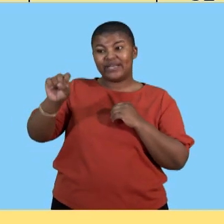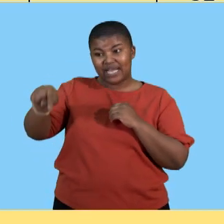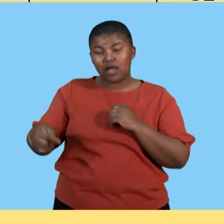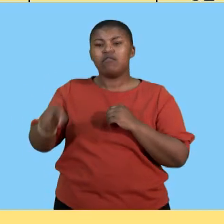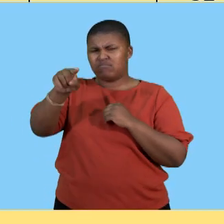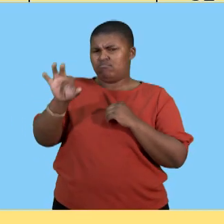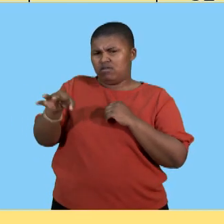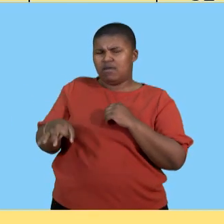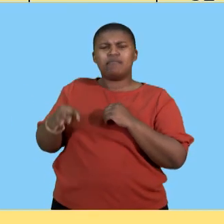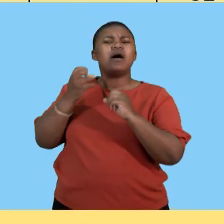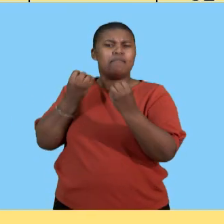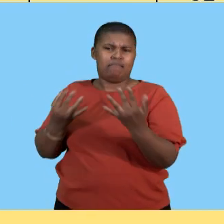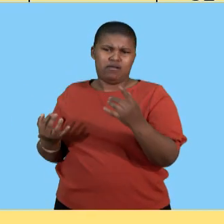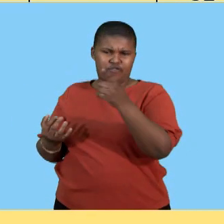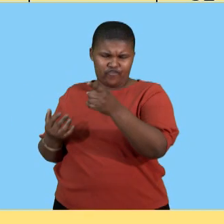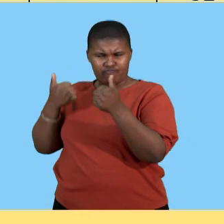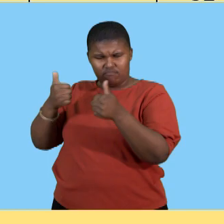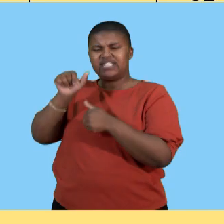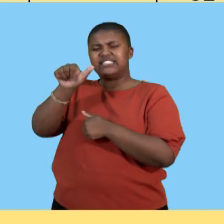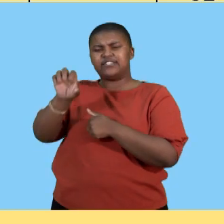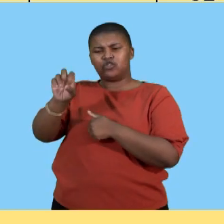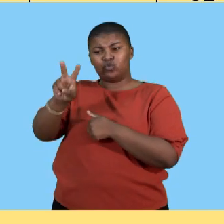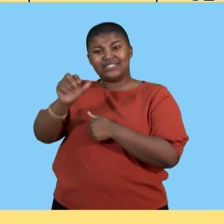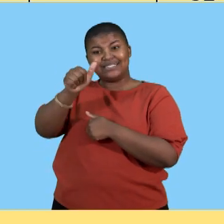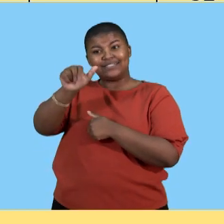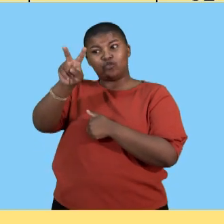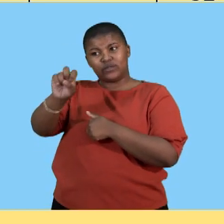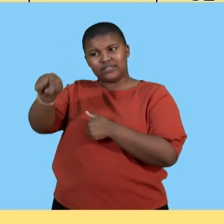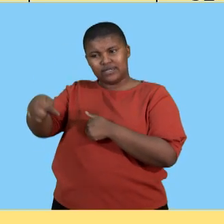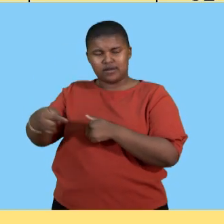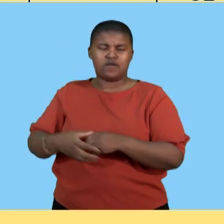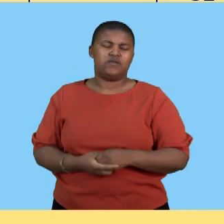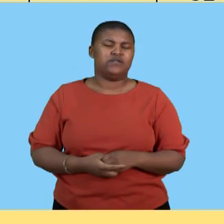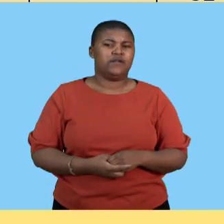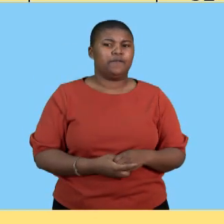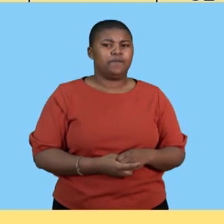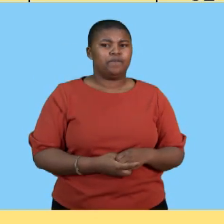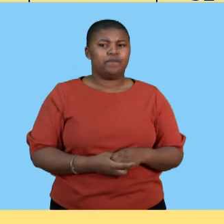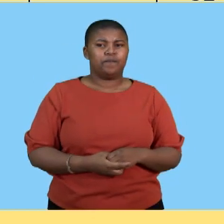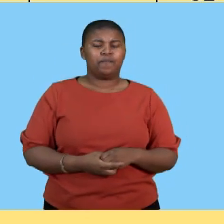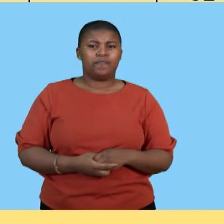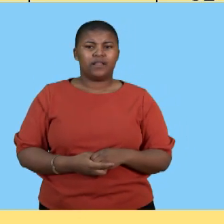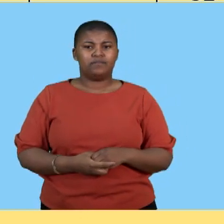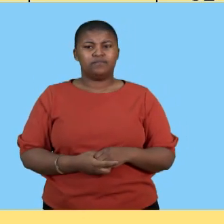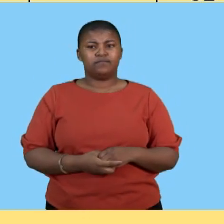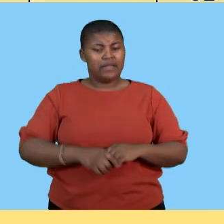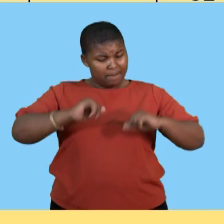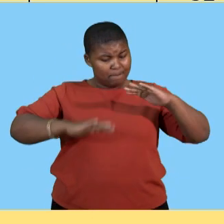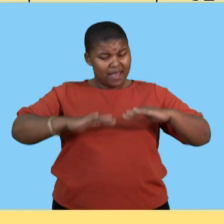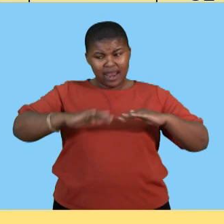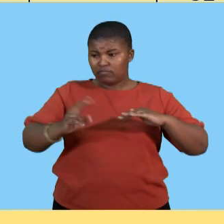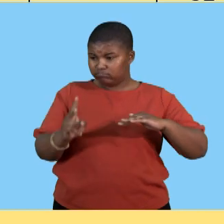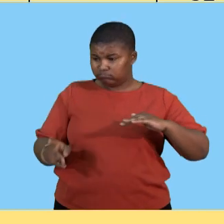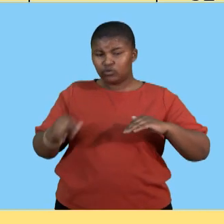amount for our land and buildings. And when we come to repairs, we have 7.5 in the list of balances, and then